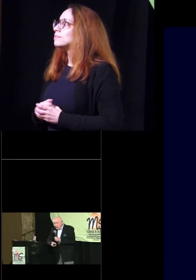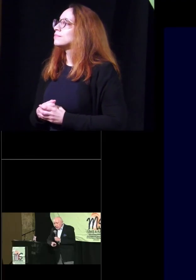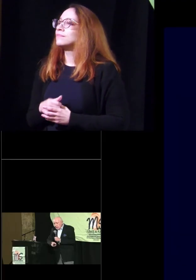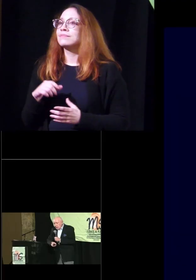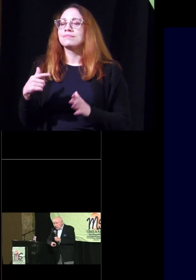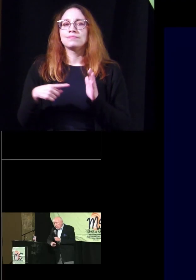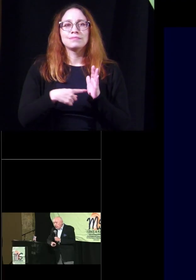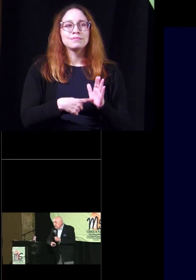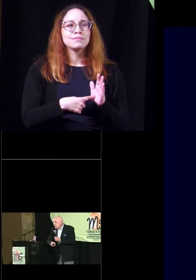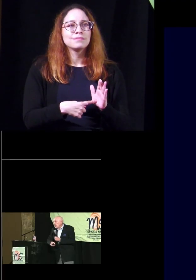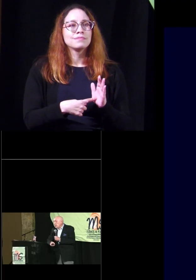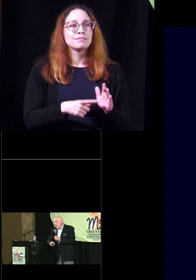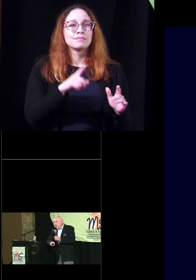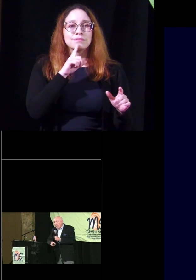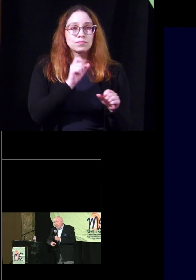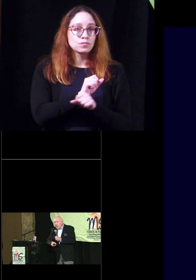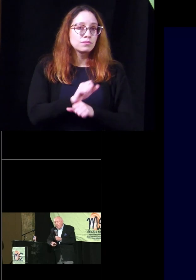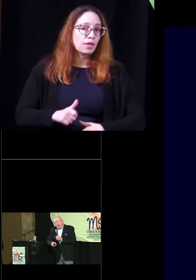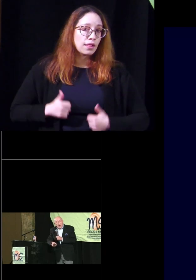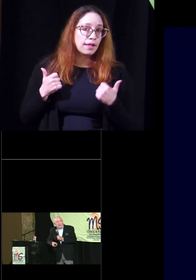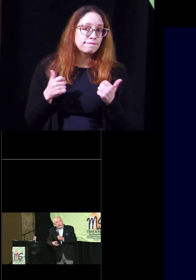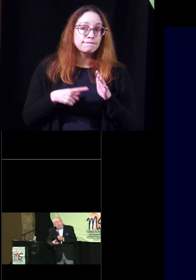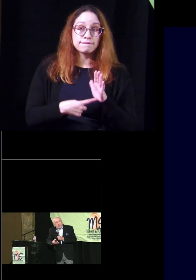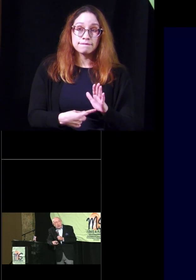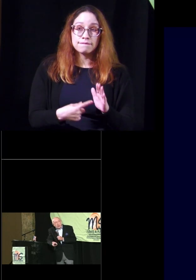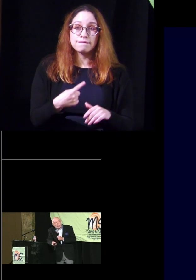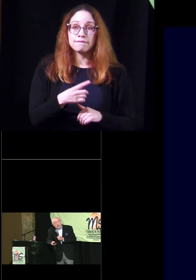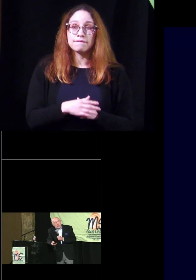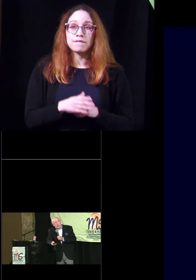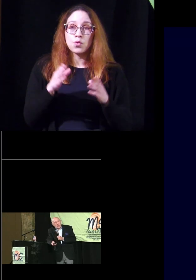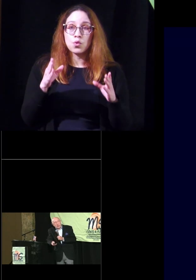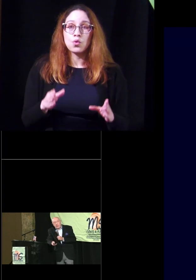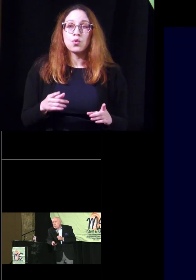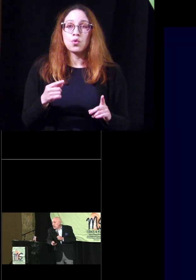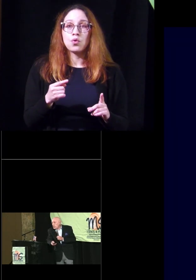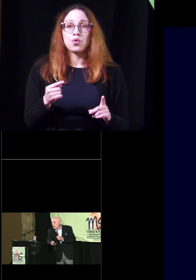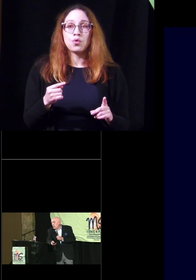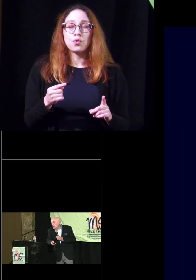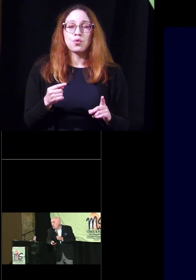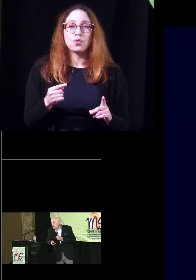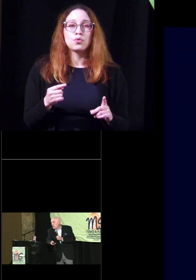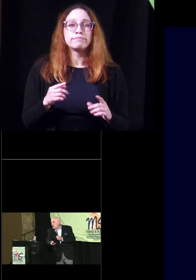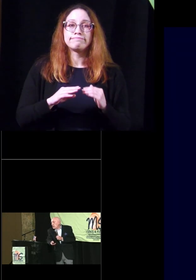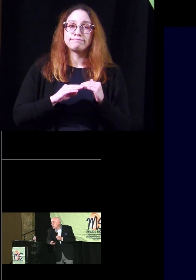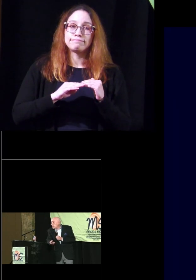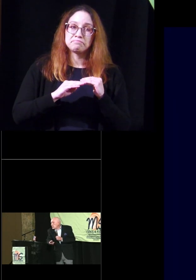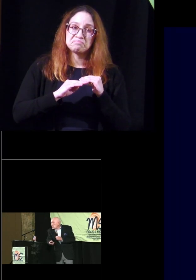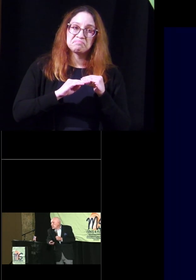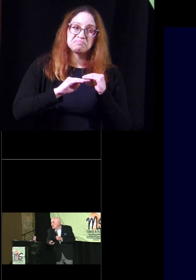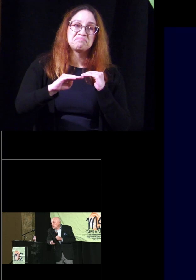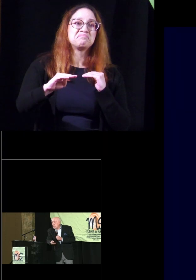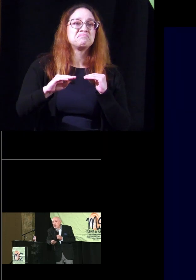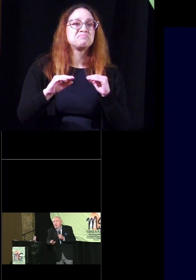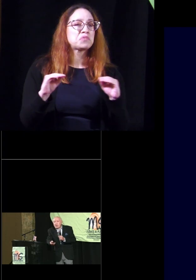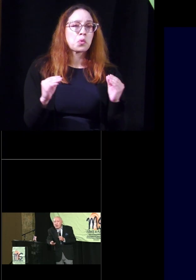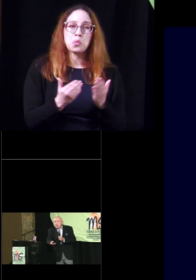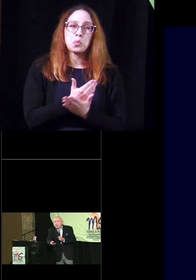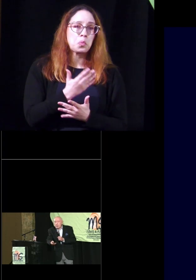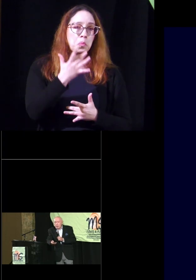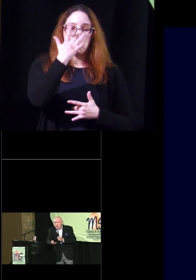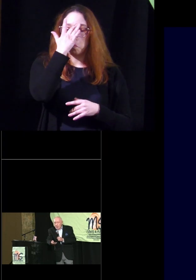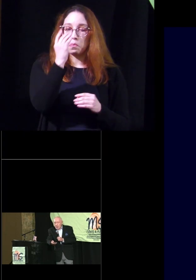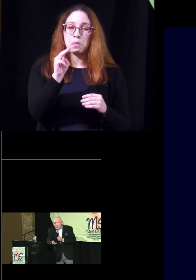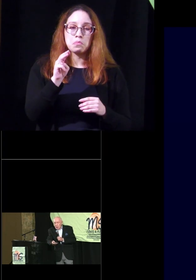Here's an example. This is a real life example. This is a person that is very stable, no new symptoms, MRI